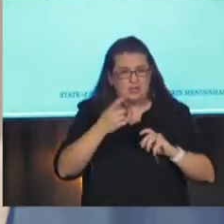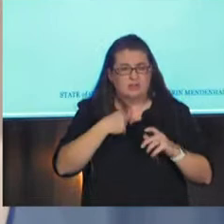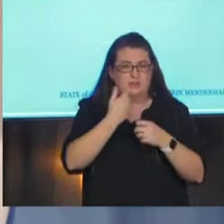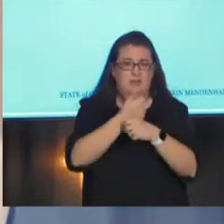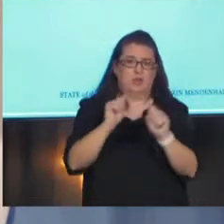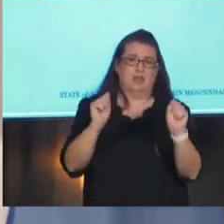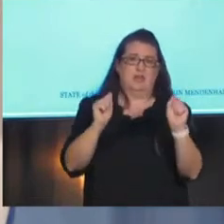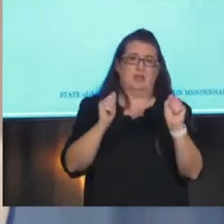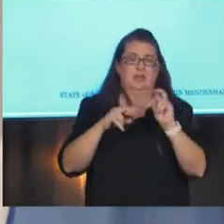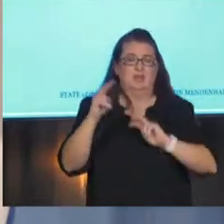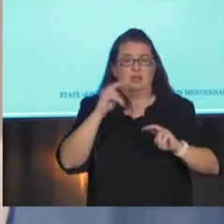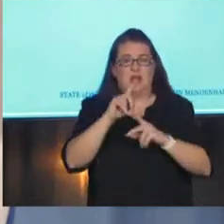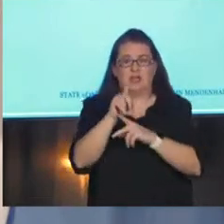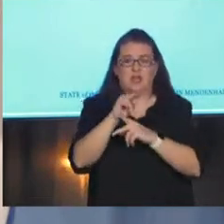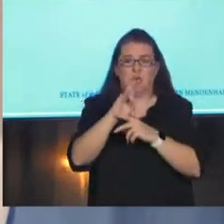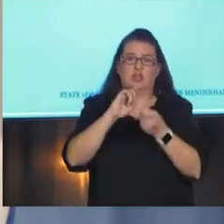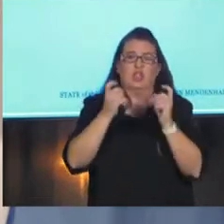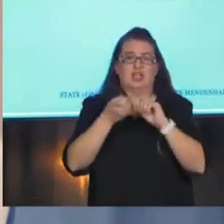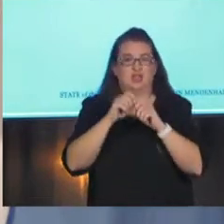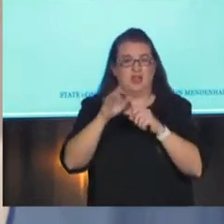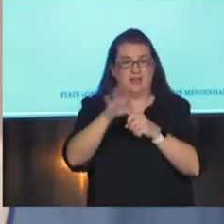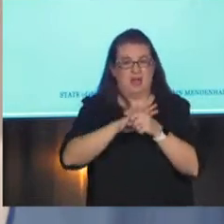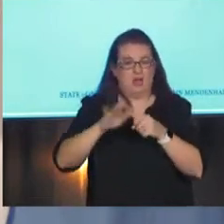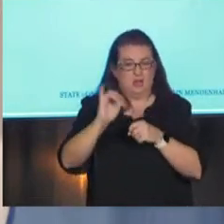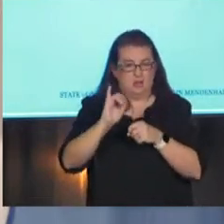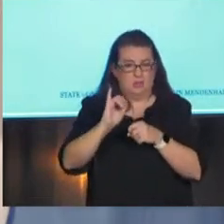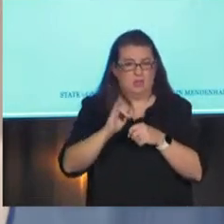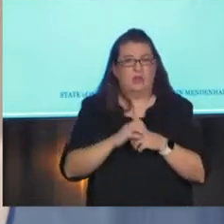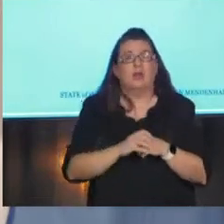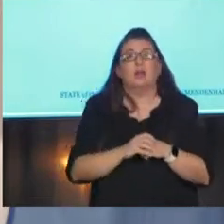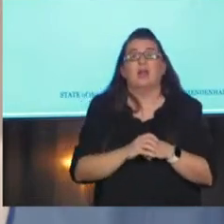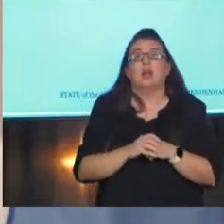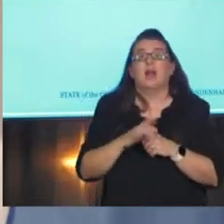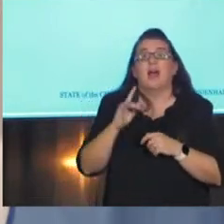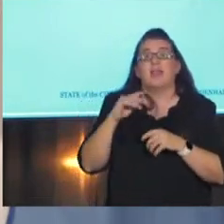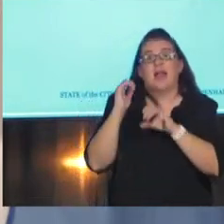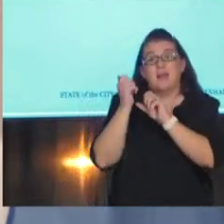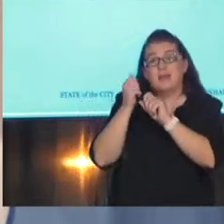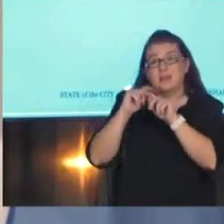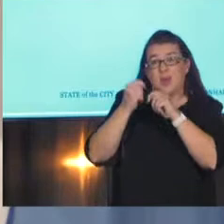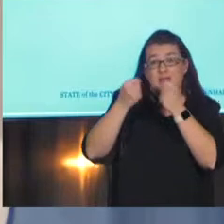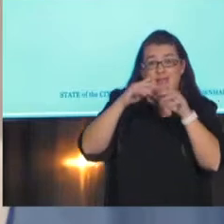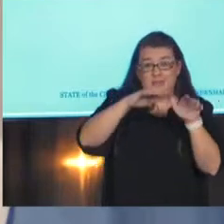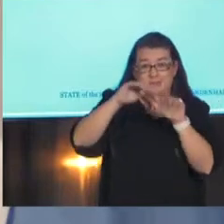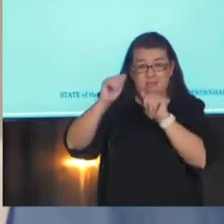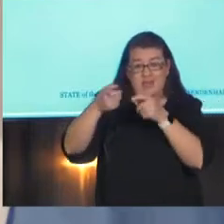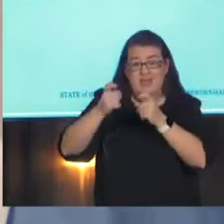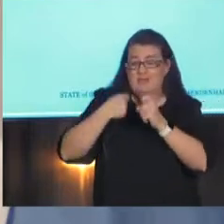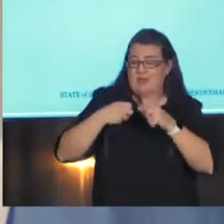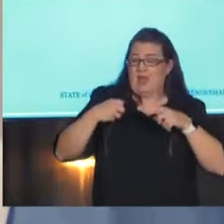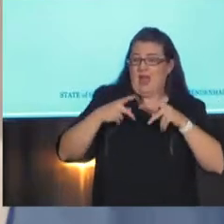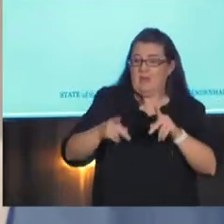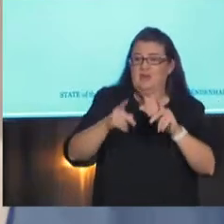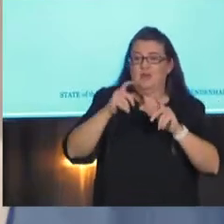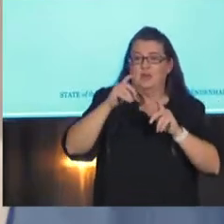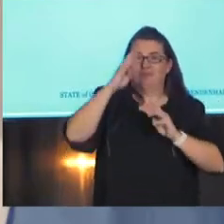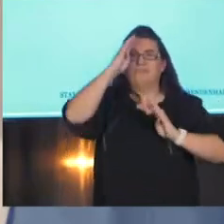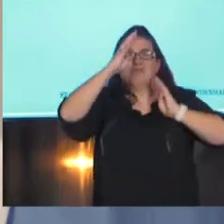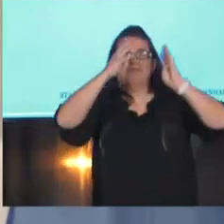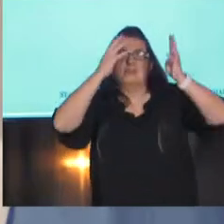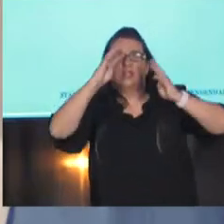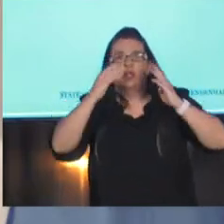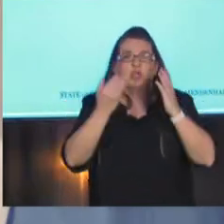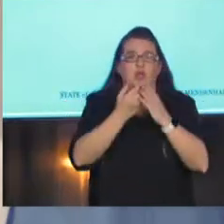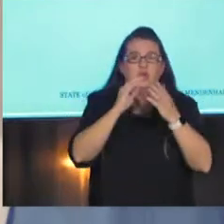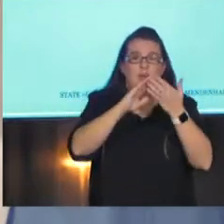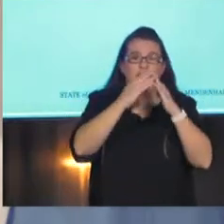to review zoning changes in the area. The departure of the ball club gives us the chance to reimagine the neighborhood